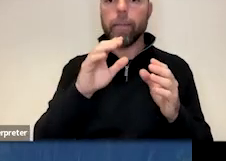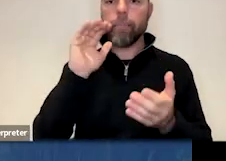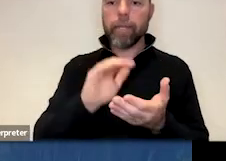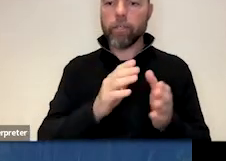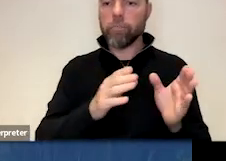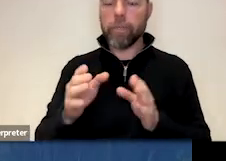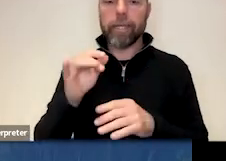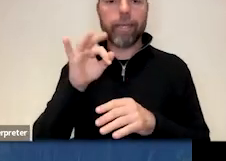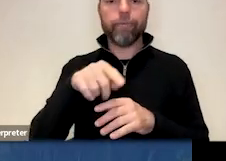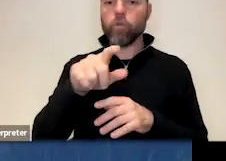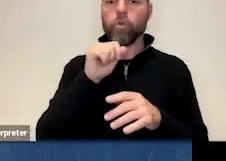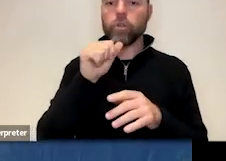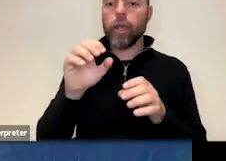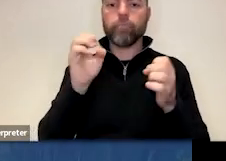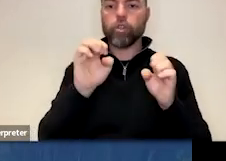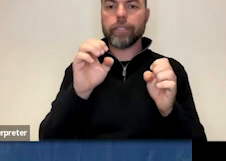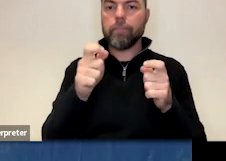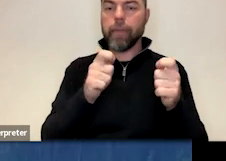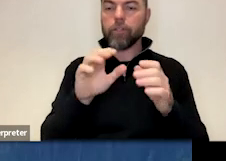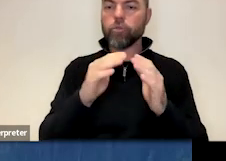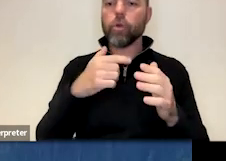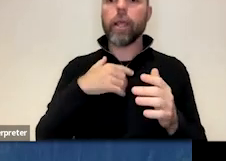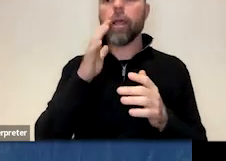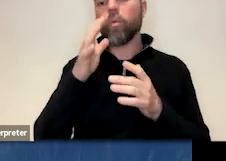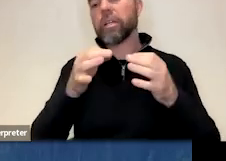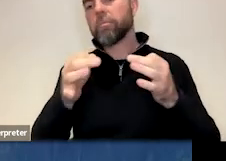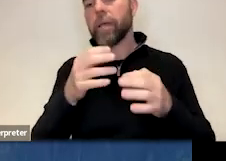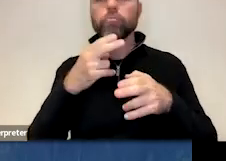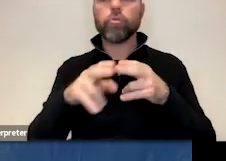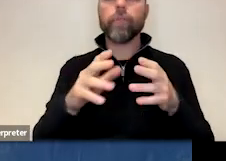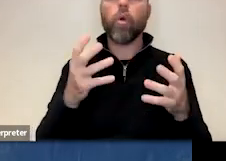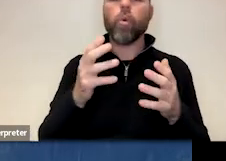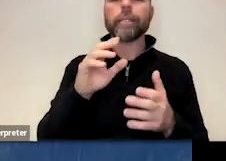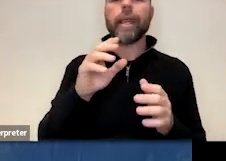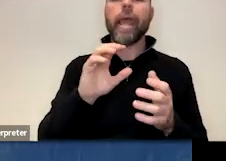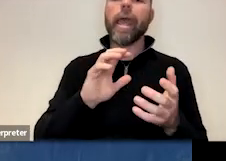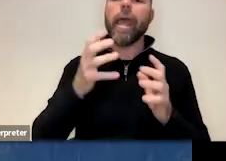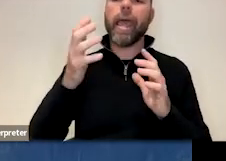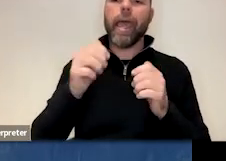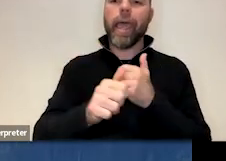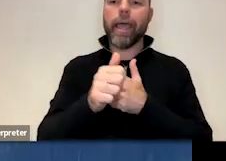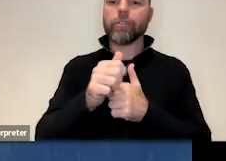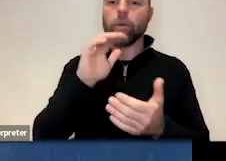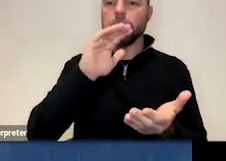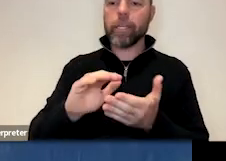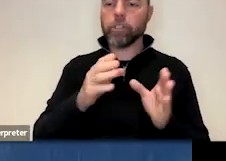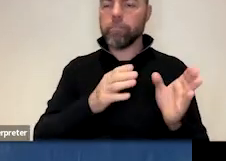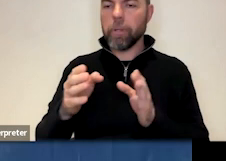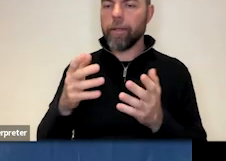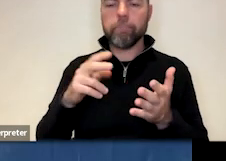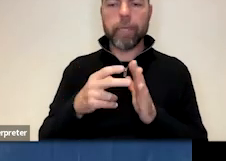emergency manager community, I'm going to take a beat just to describe what a hazard mitigation plan is. This is a report